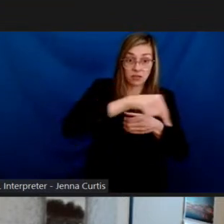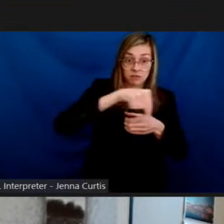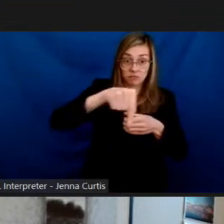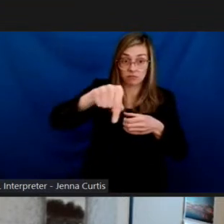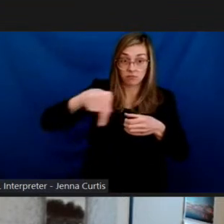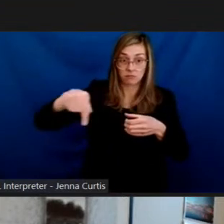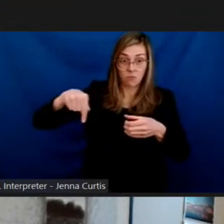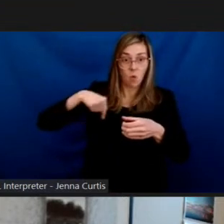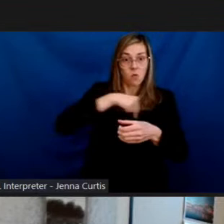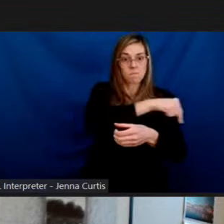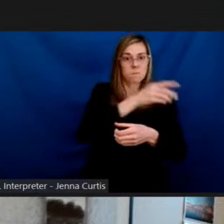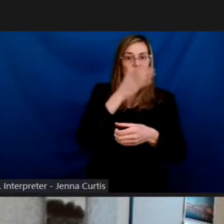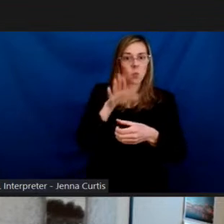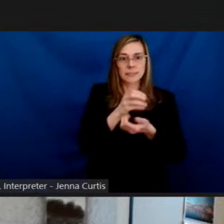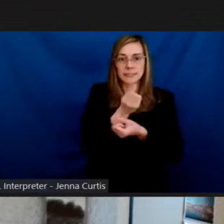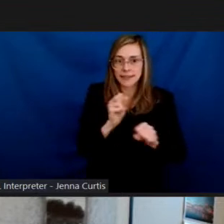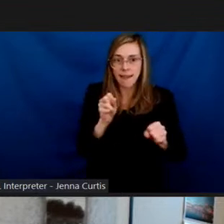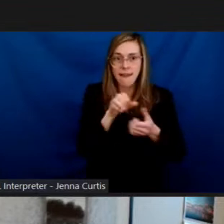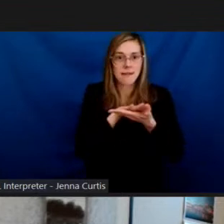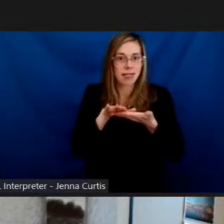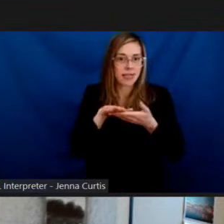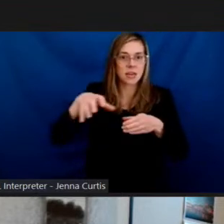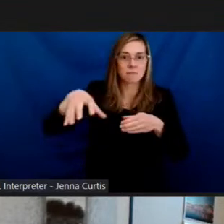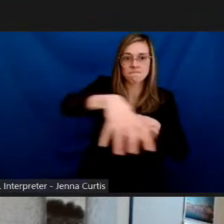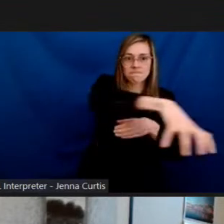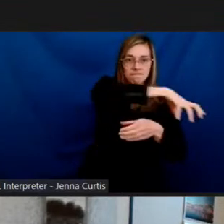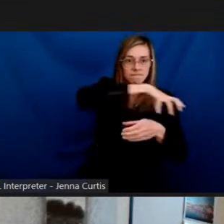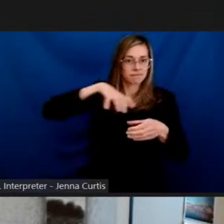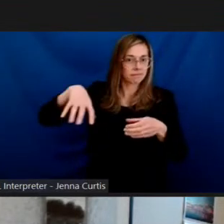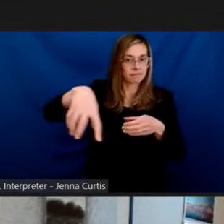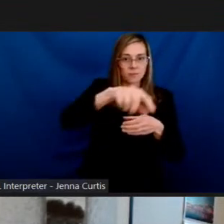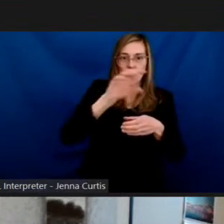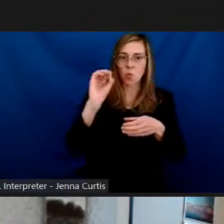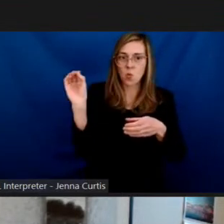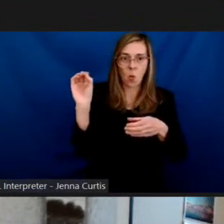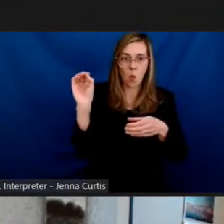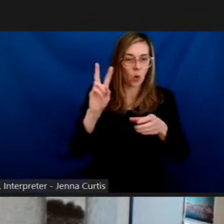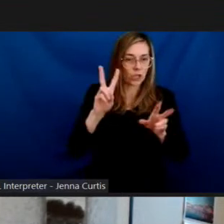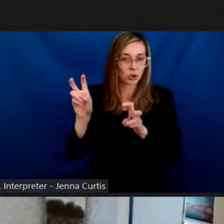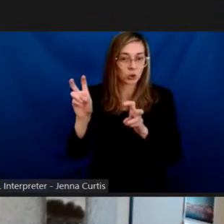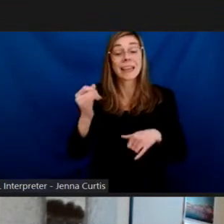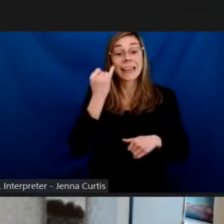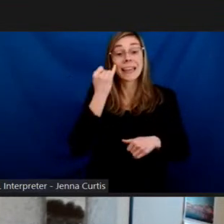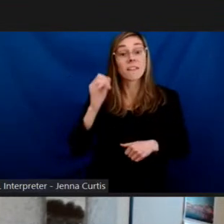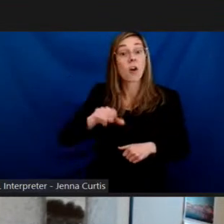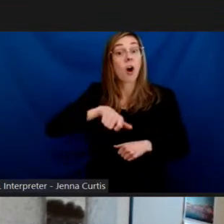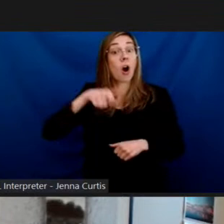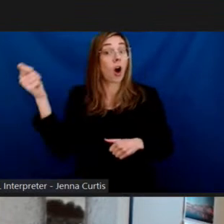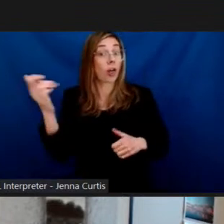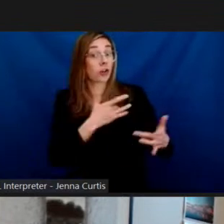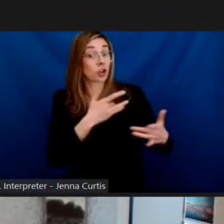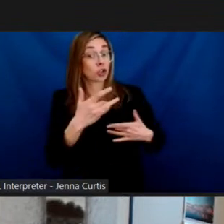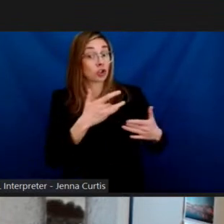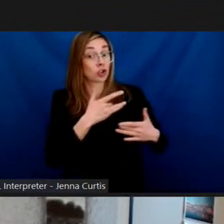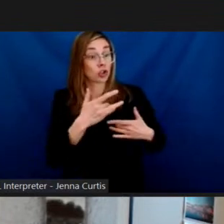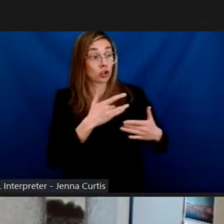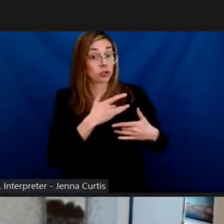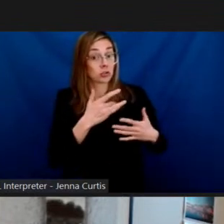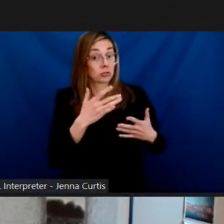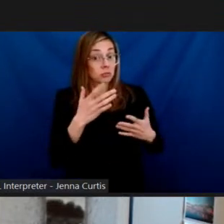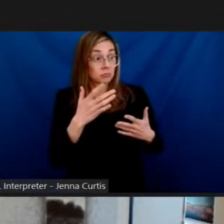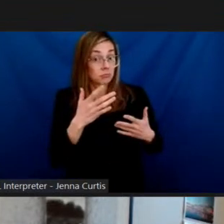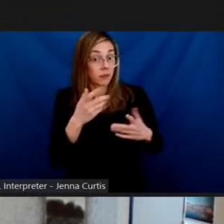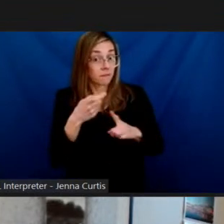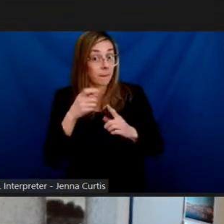behavior. And if there are other sites in the neighborhood that people are concerned about that fall outside of that 1,000-foot perimeter,